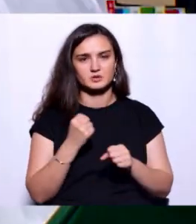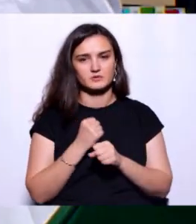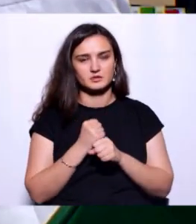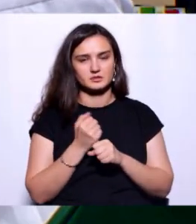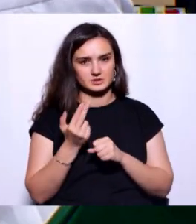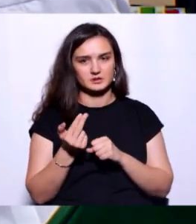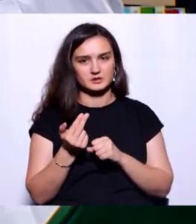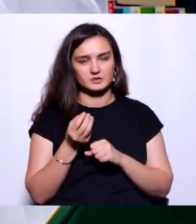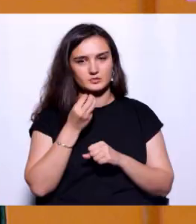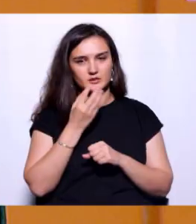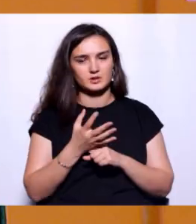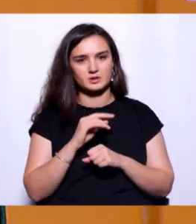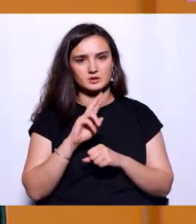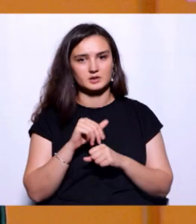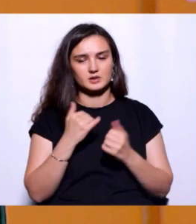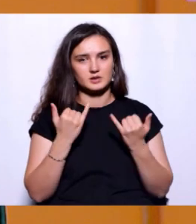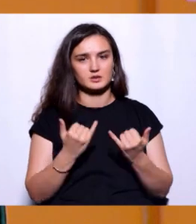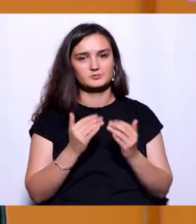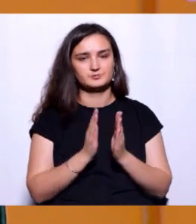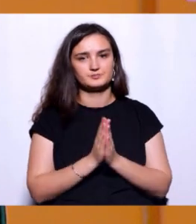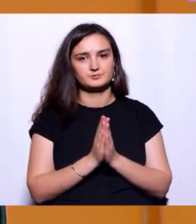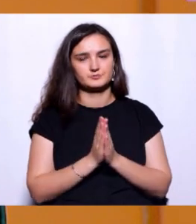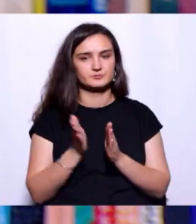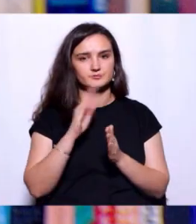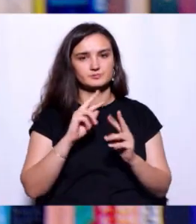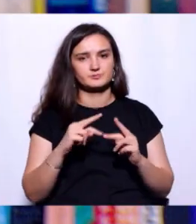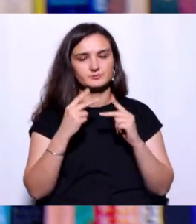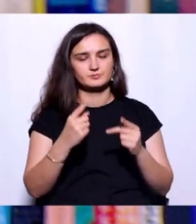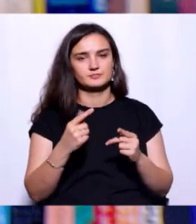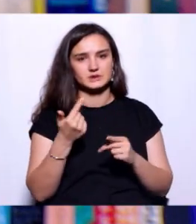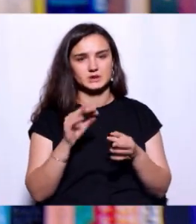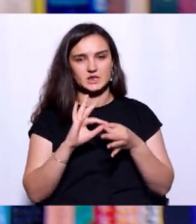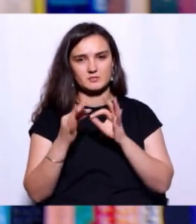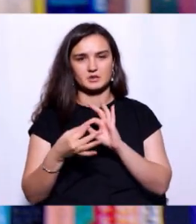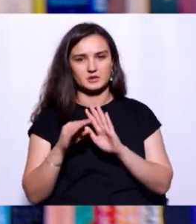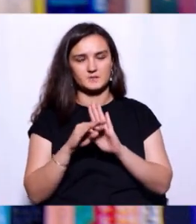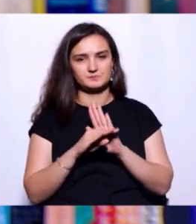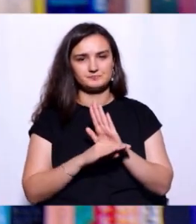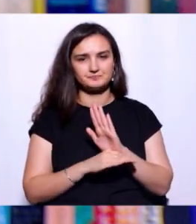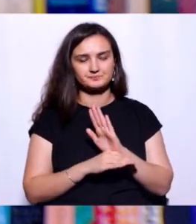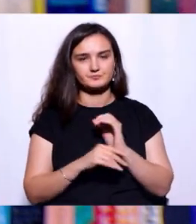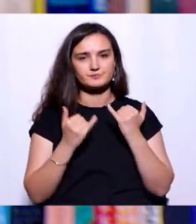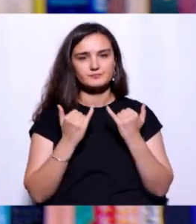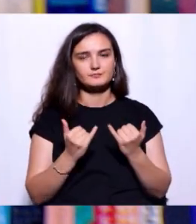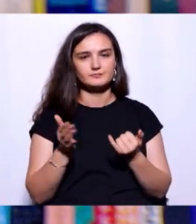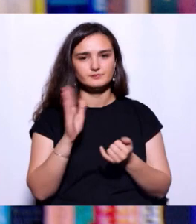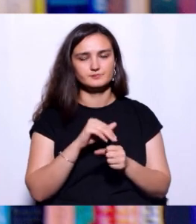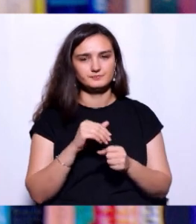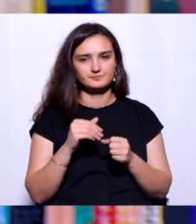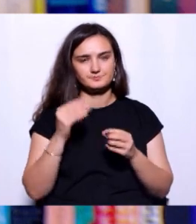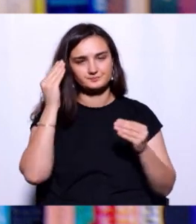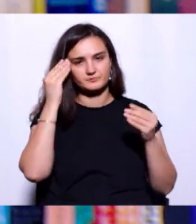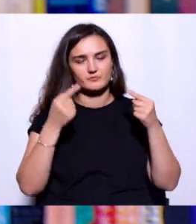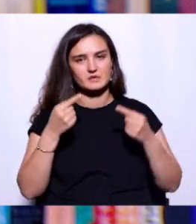too. Okay, yeah. And now... Let's move on to the grammar section. Okay. And now let's